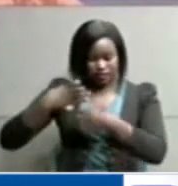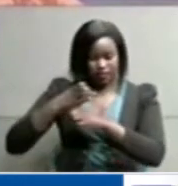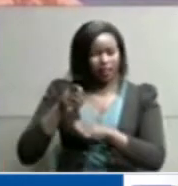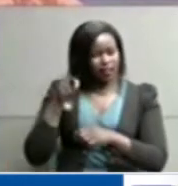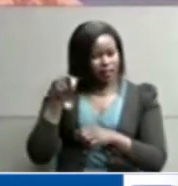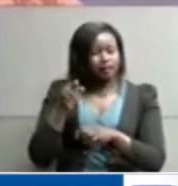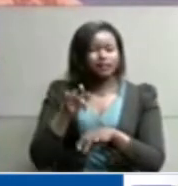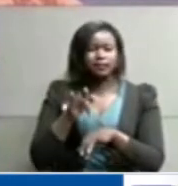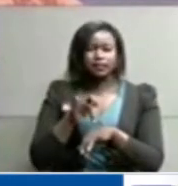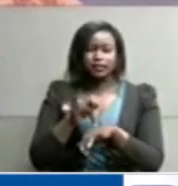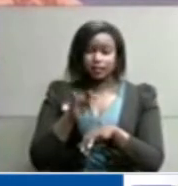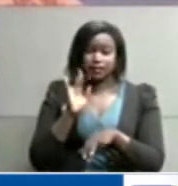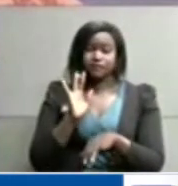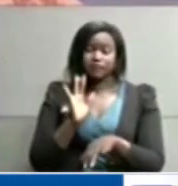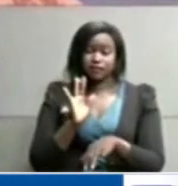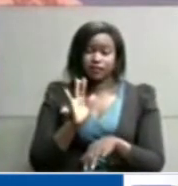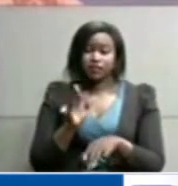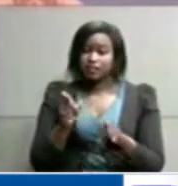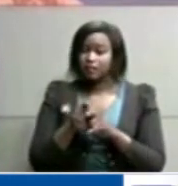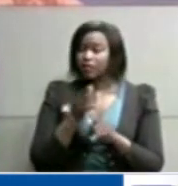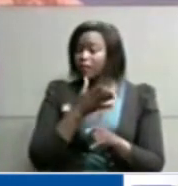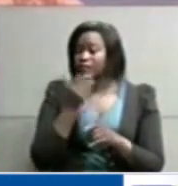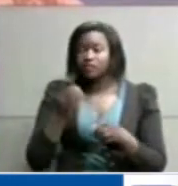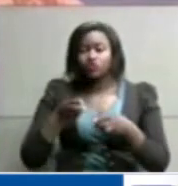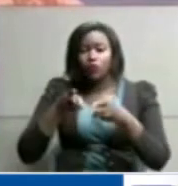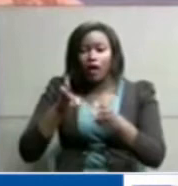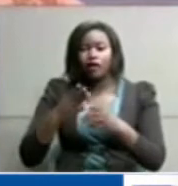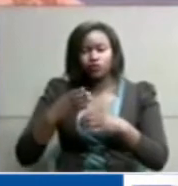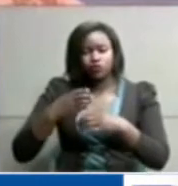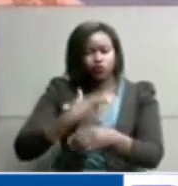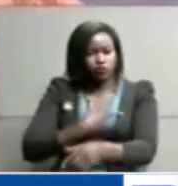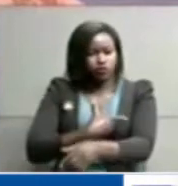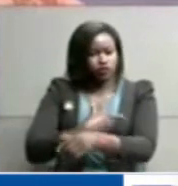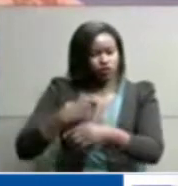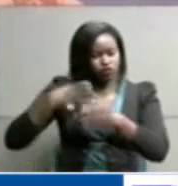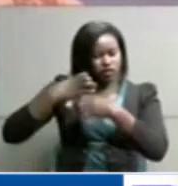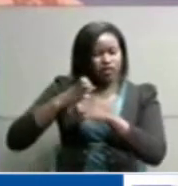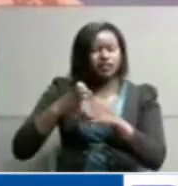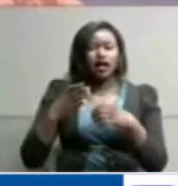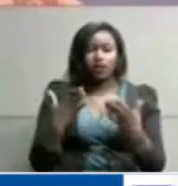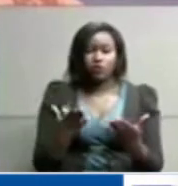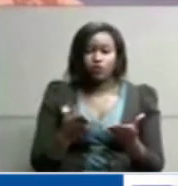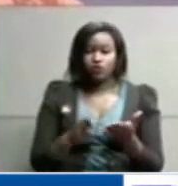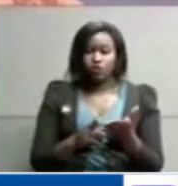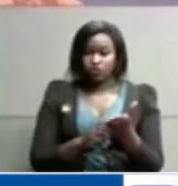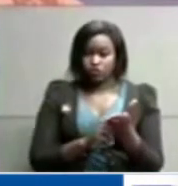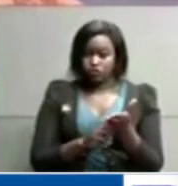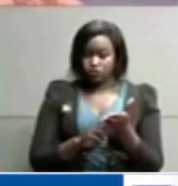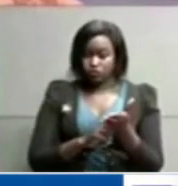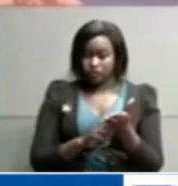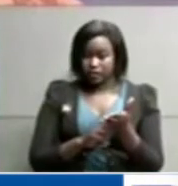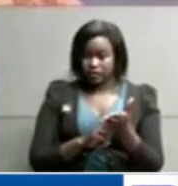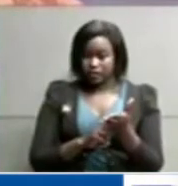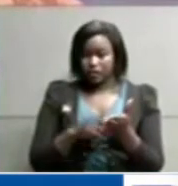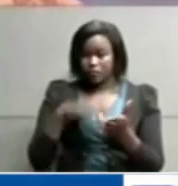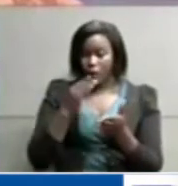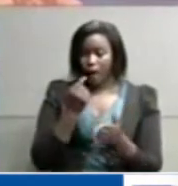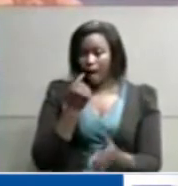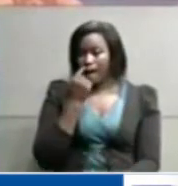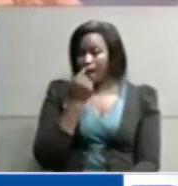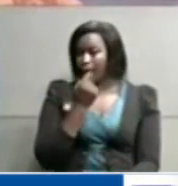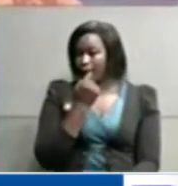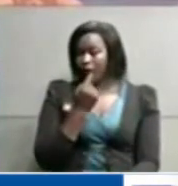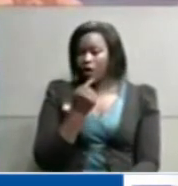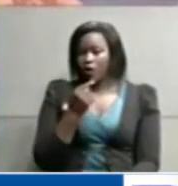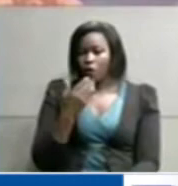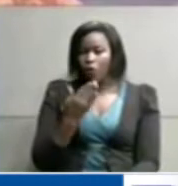sensitive and the best way to test is using samples taken from the nose or the